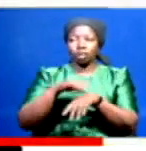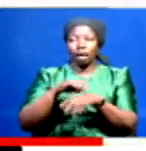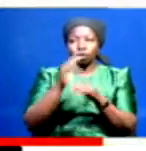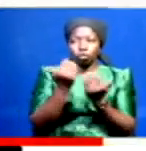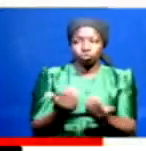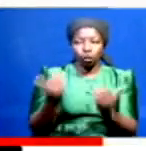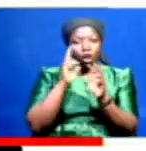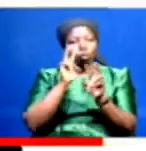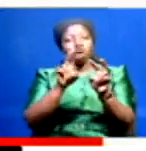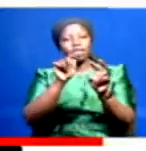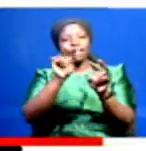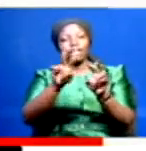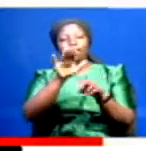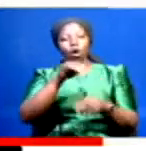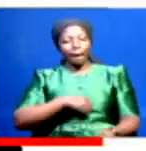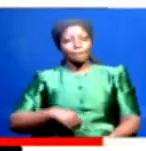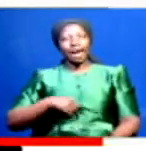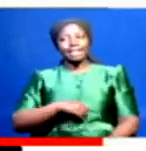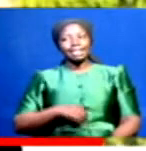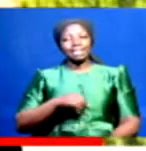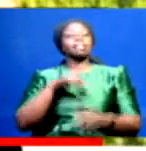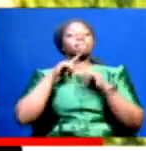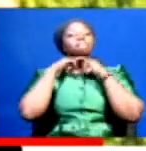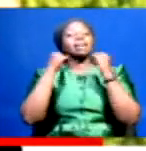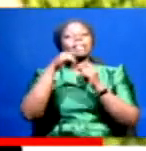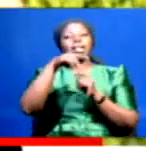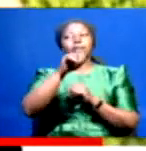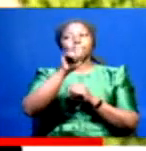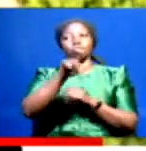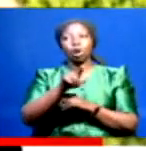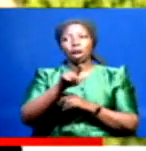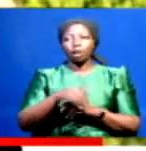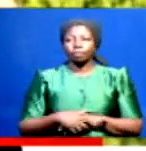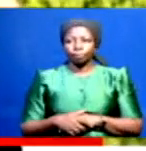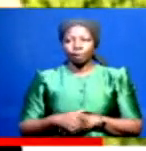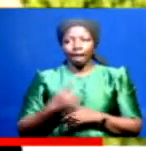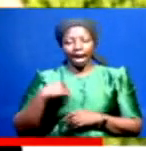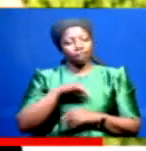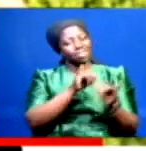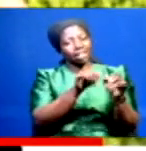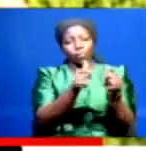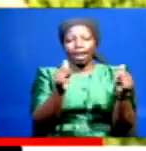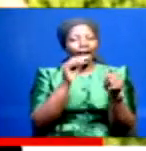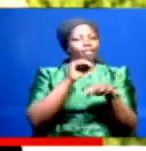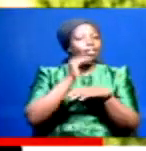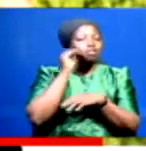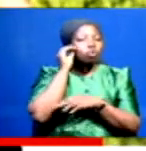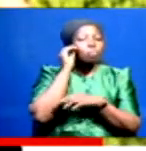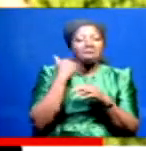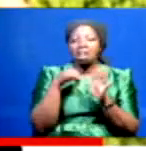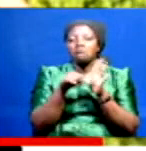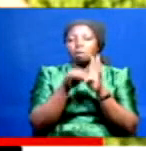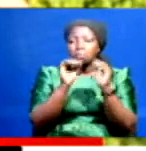televangelist from Malindi, Pastor Paul McKenzie. Tota kakaa tu vizuri nyumbana tukua kuna maneno. Sasa wakati shule ilikuwa